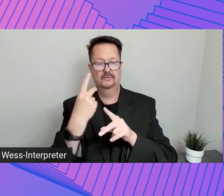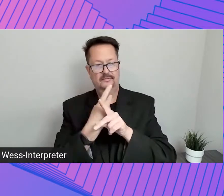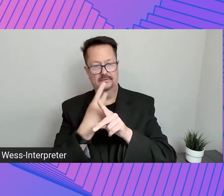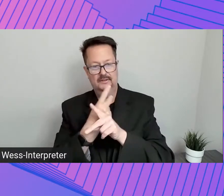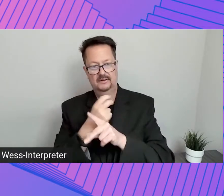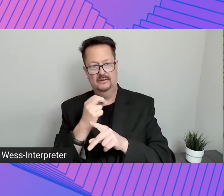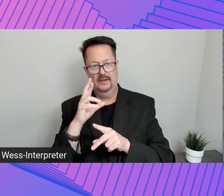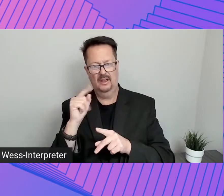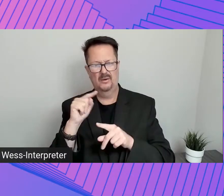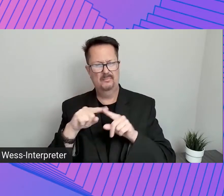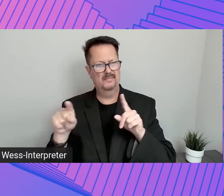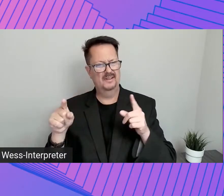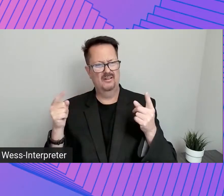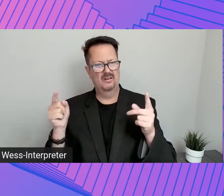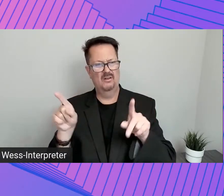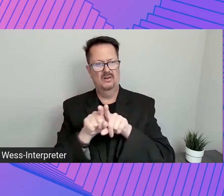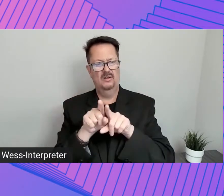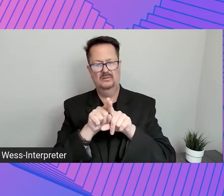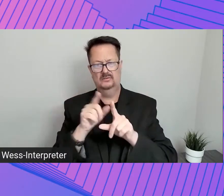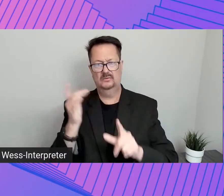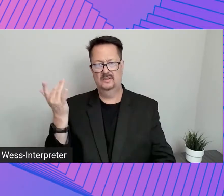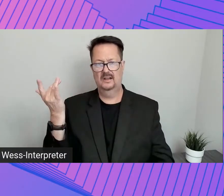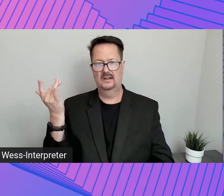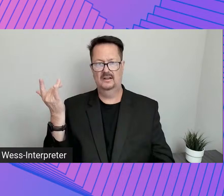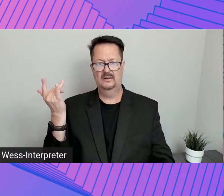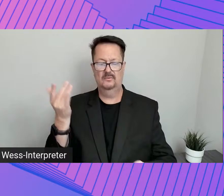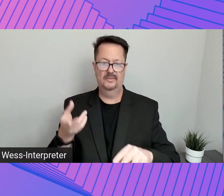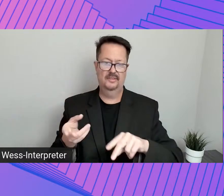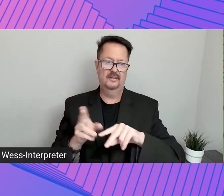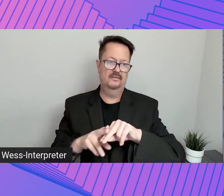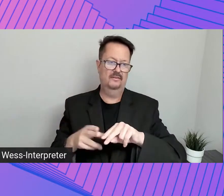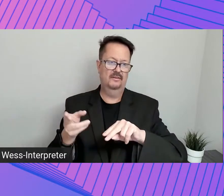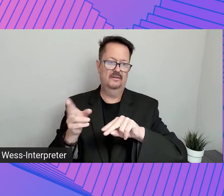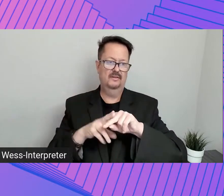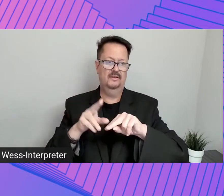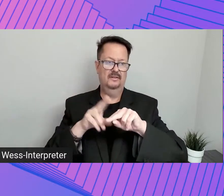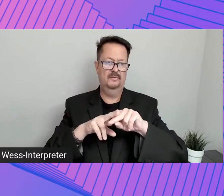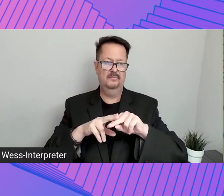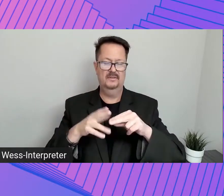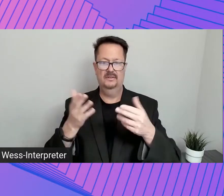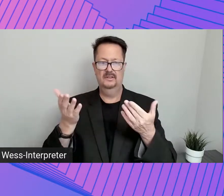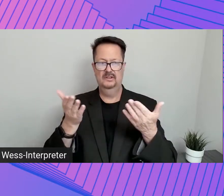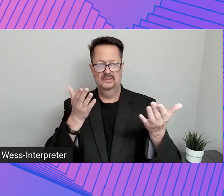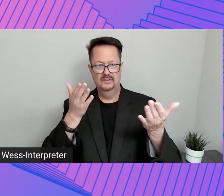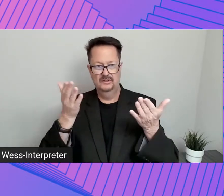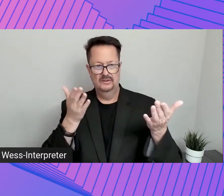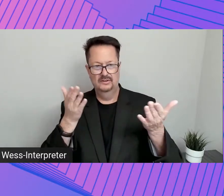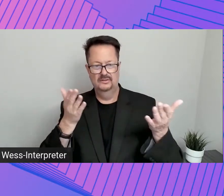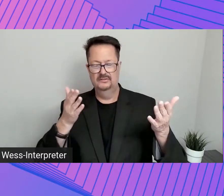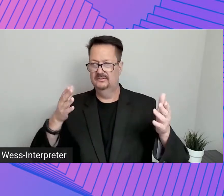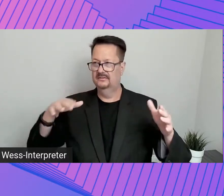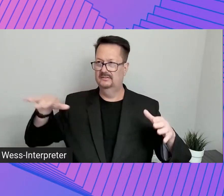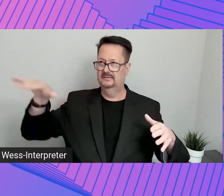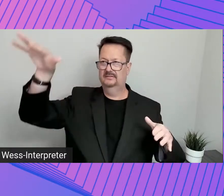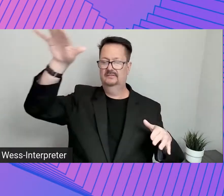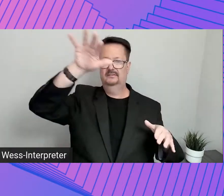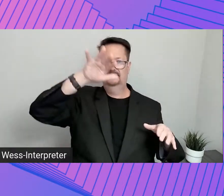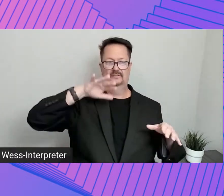but also why. You know, with the increasing popularity of serverless platforms, the skills needed to handle